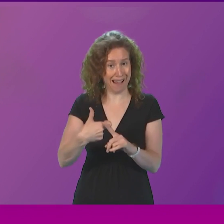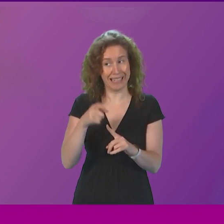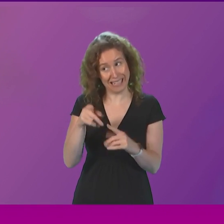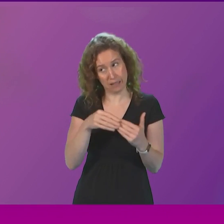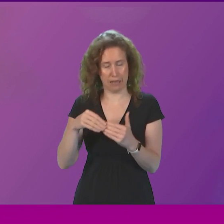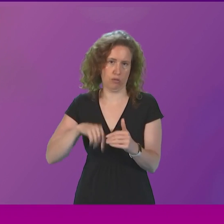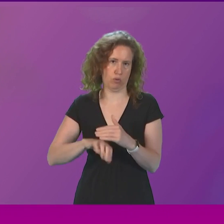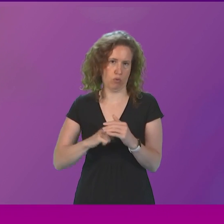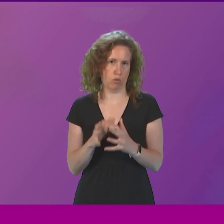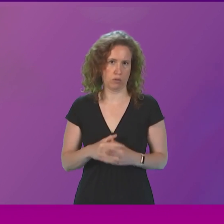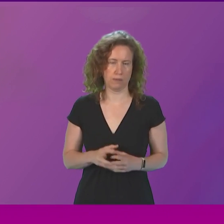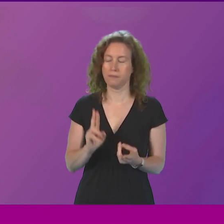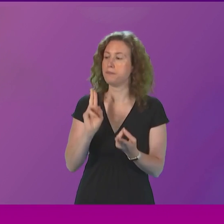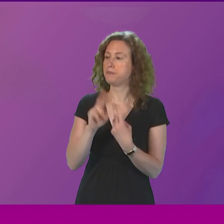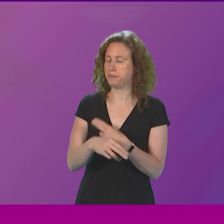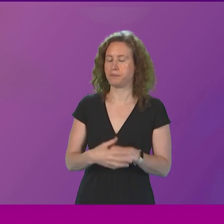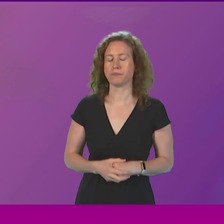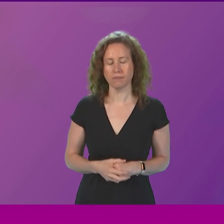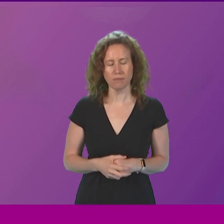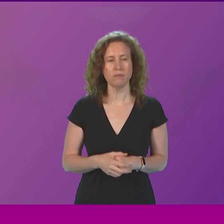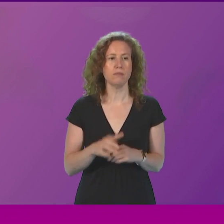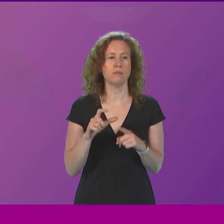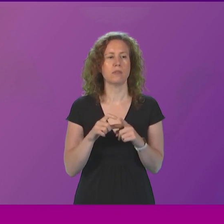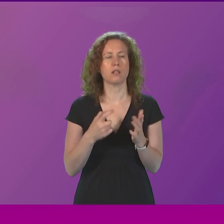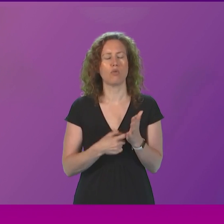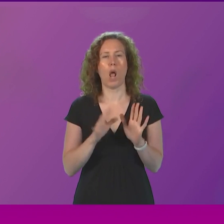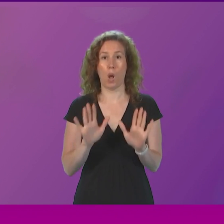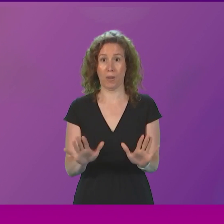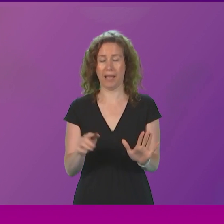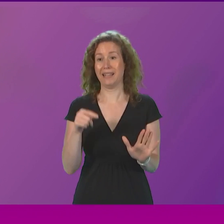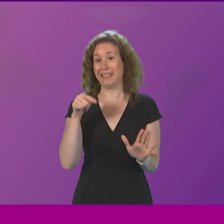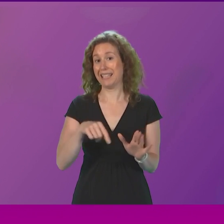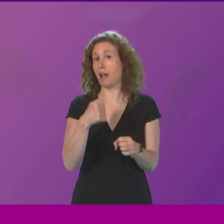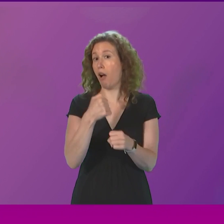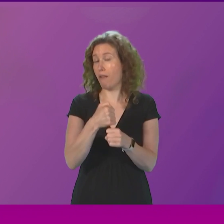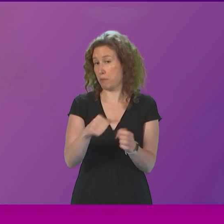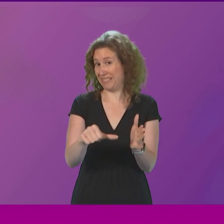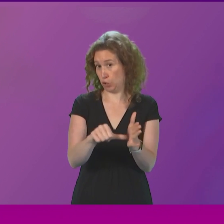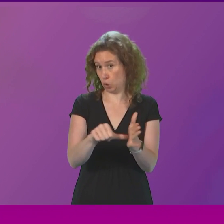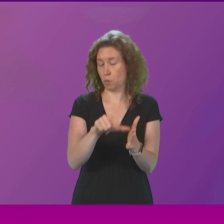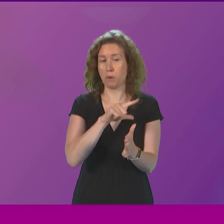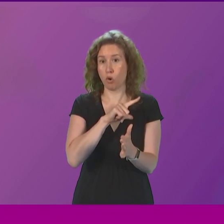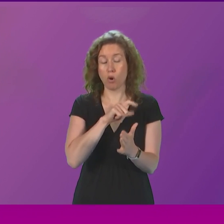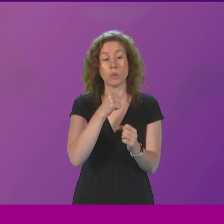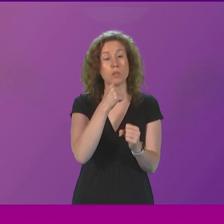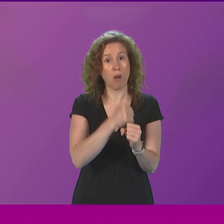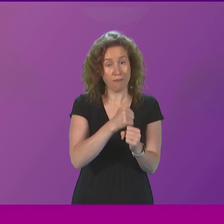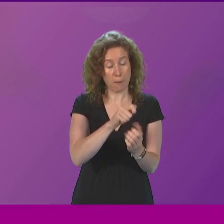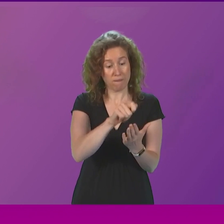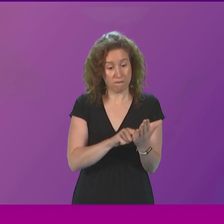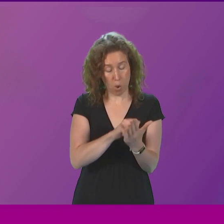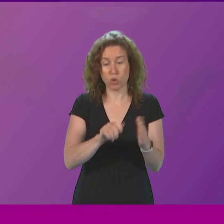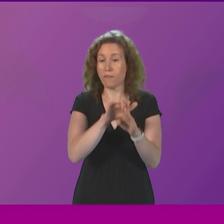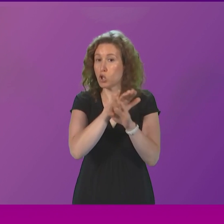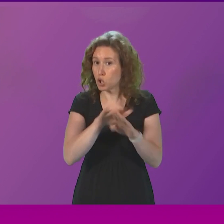Douglas Ross. Well, let's start the number areas. This is a government issue because it was a government vote of no confidence